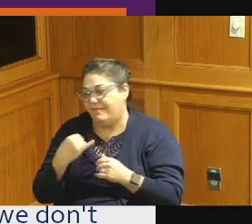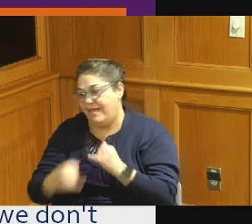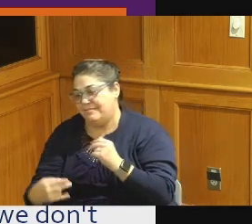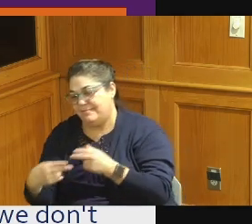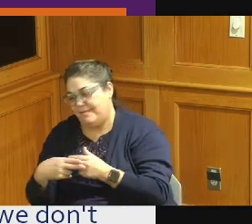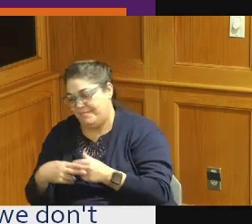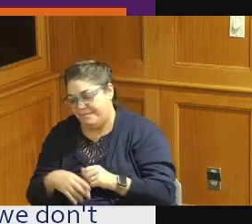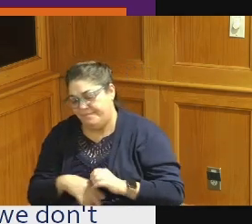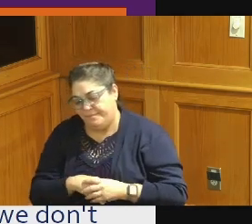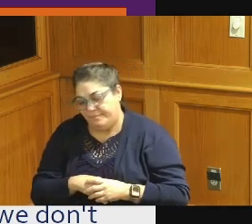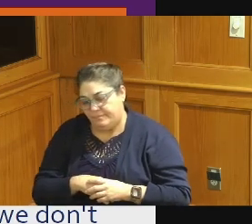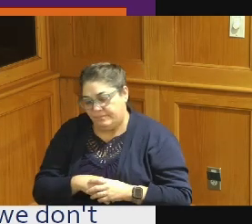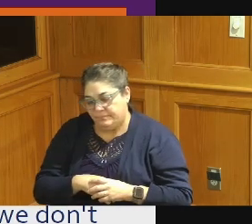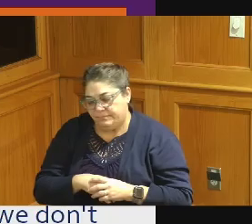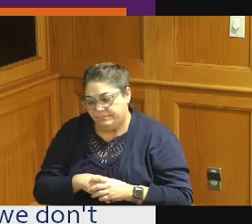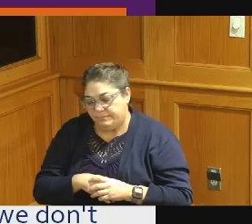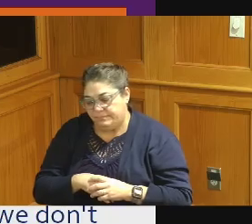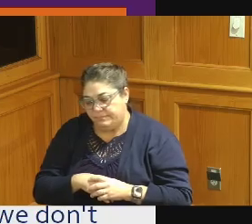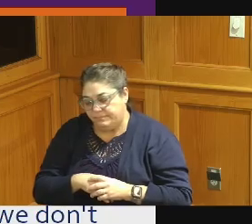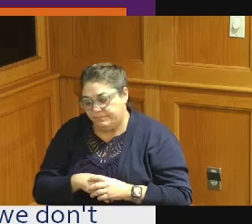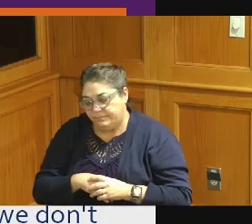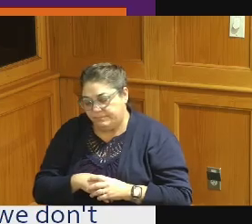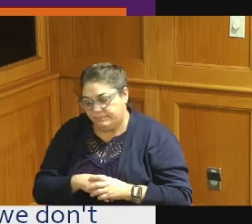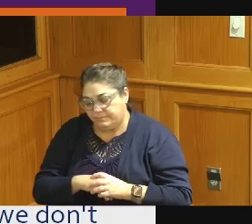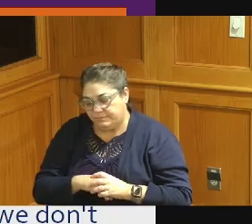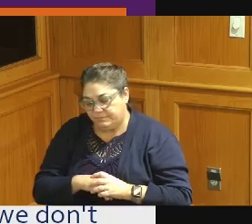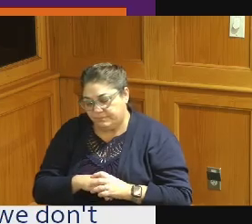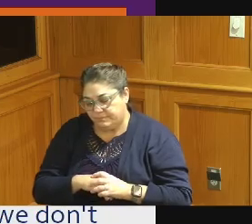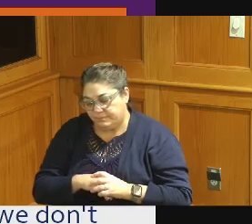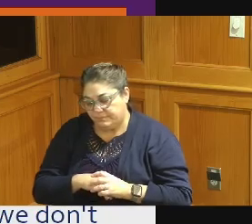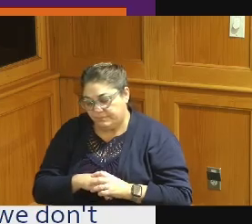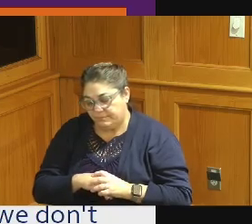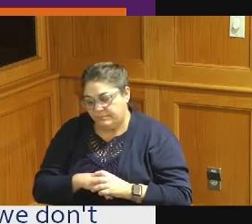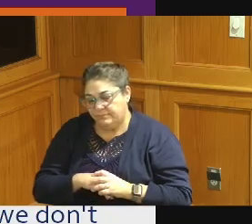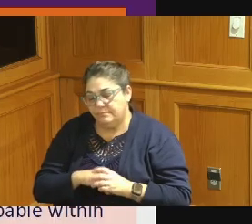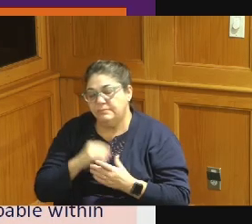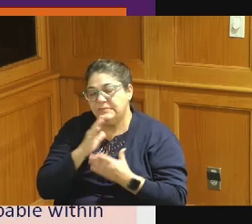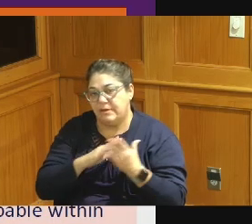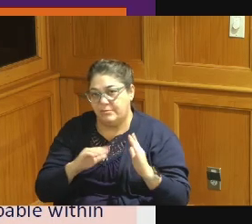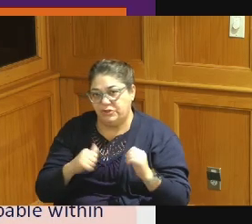there is I think reflecting on these challenges and the